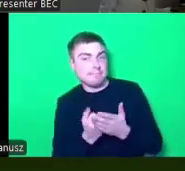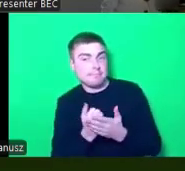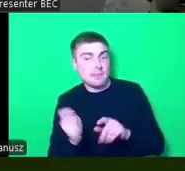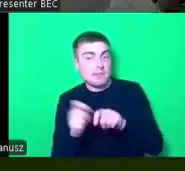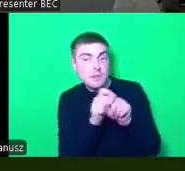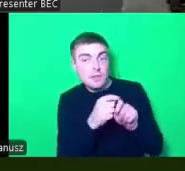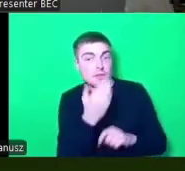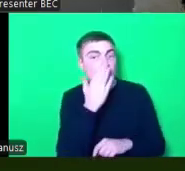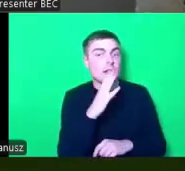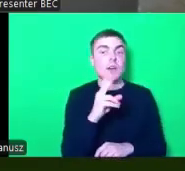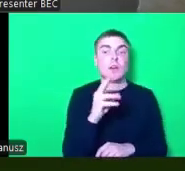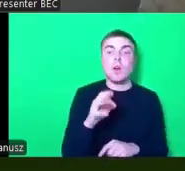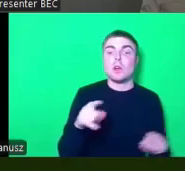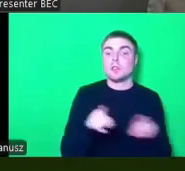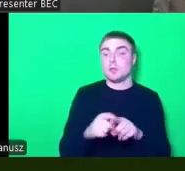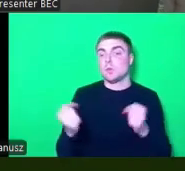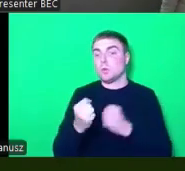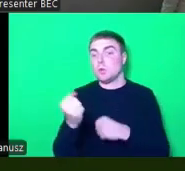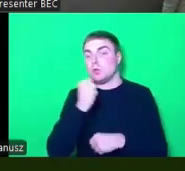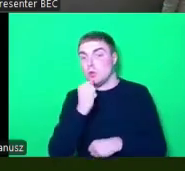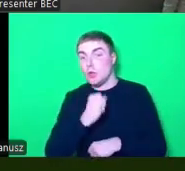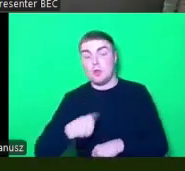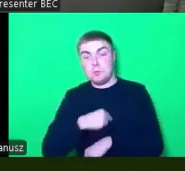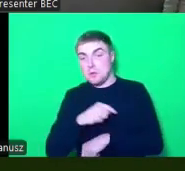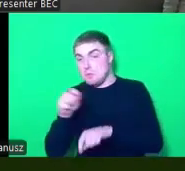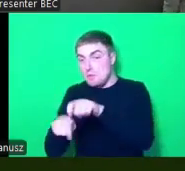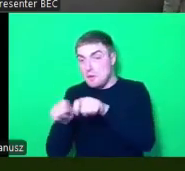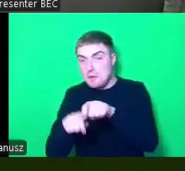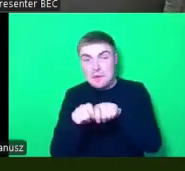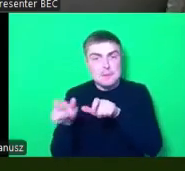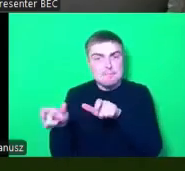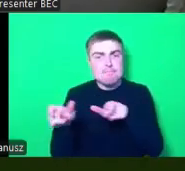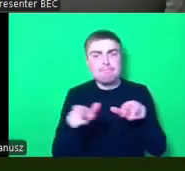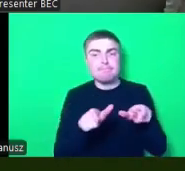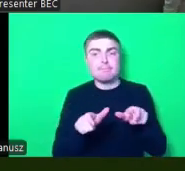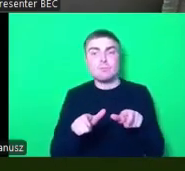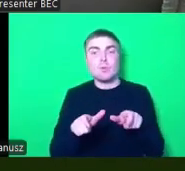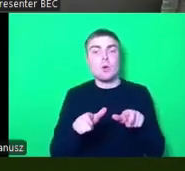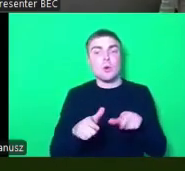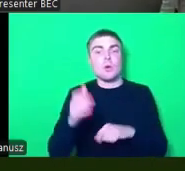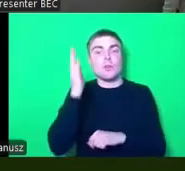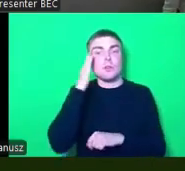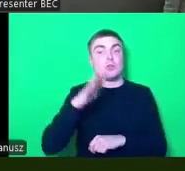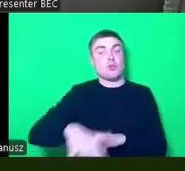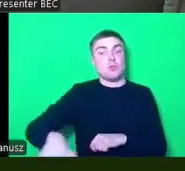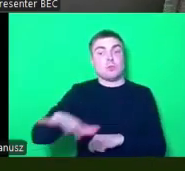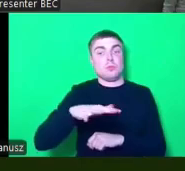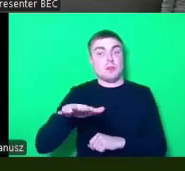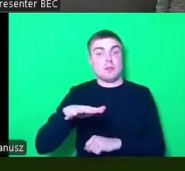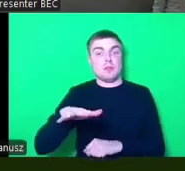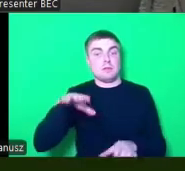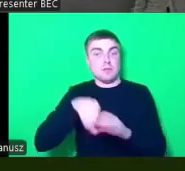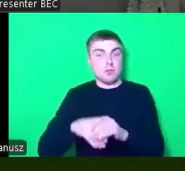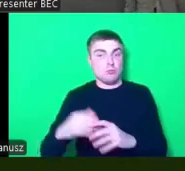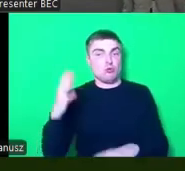we controlled for that. And even then, areas with more mature, big trees